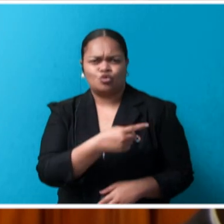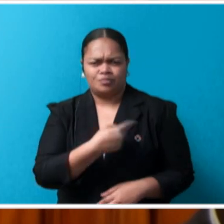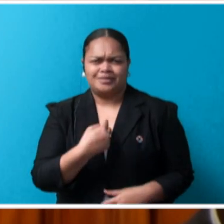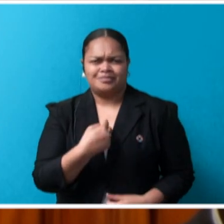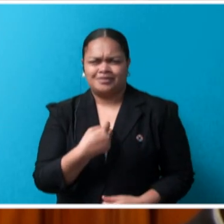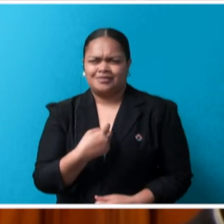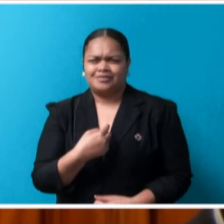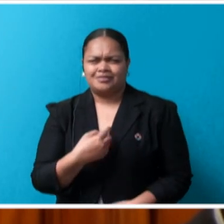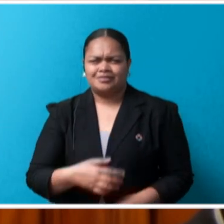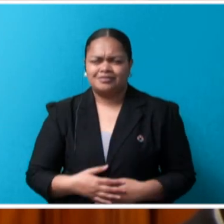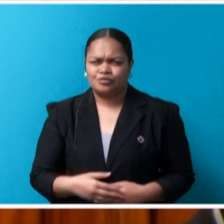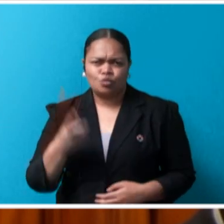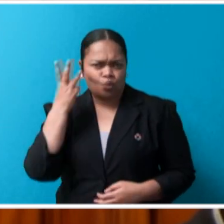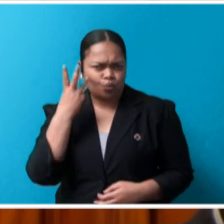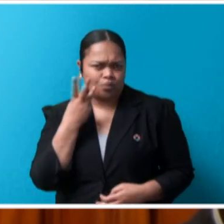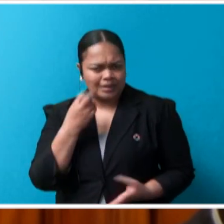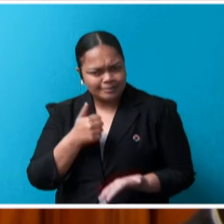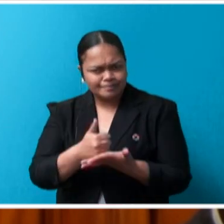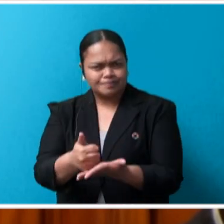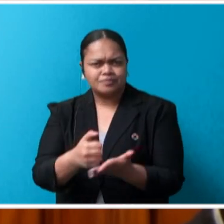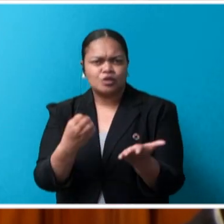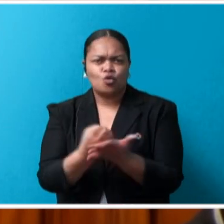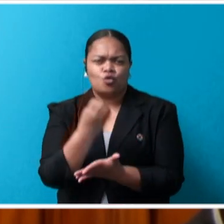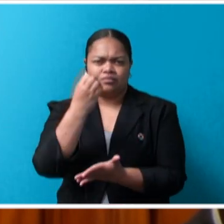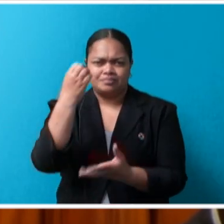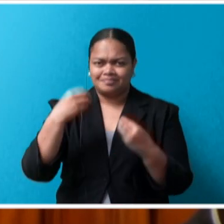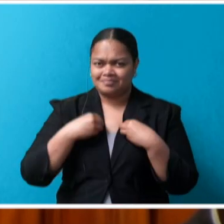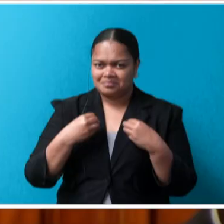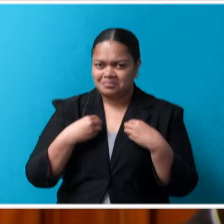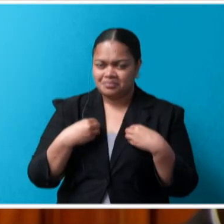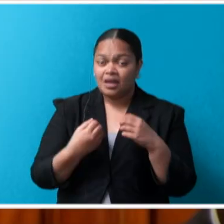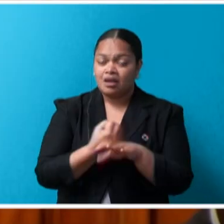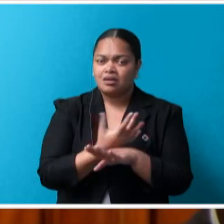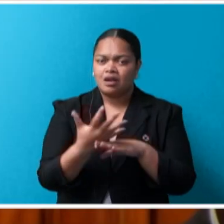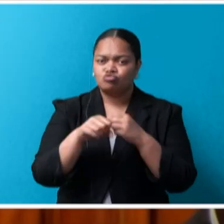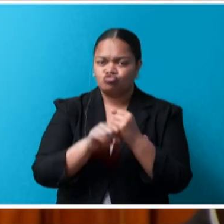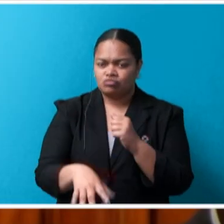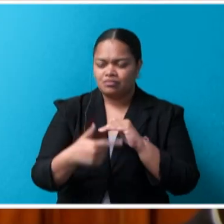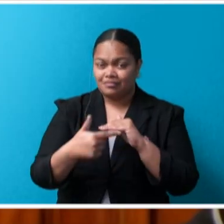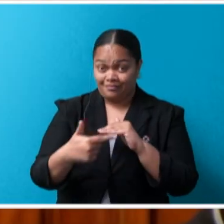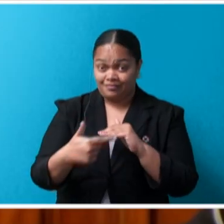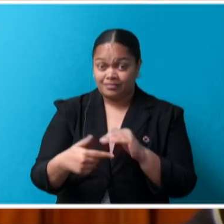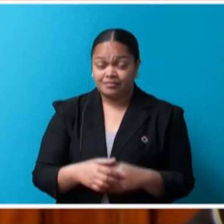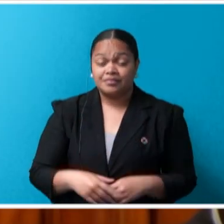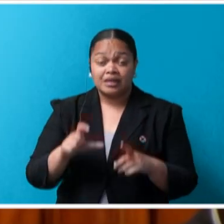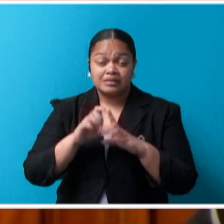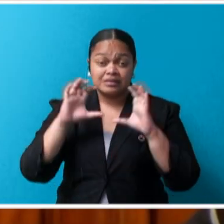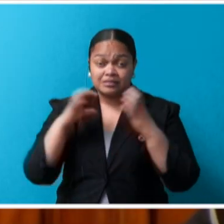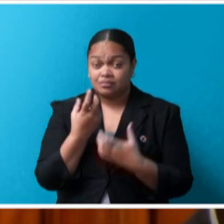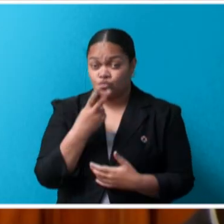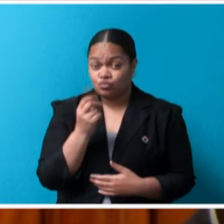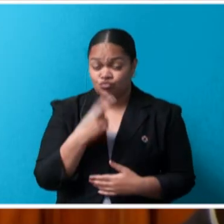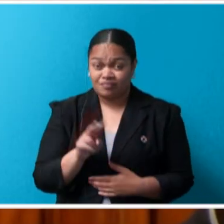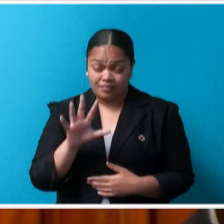exclusive women-driven economic growth at grassroots level. Mr. Speaker, sir, in December 2025, the